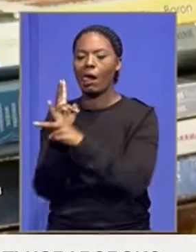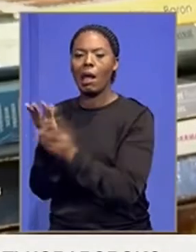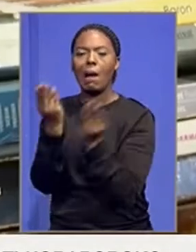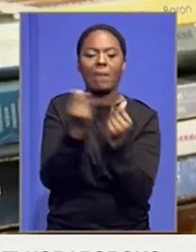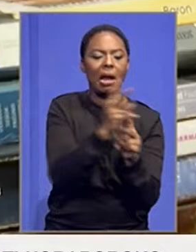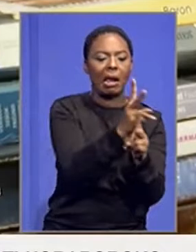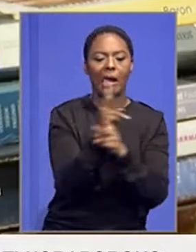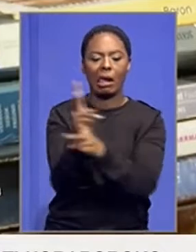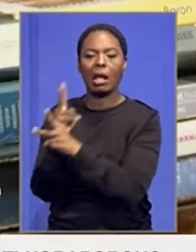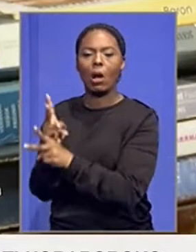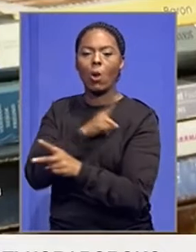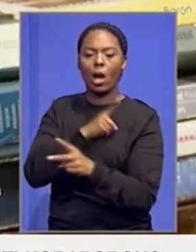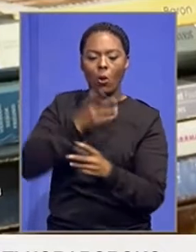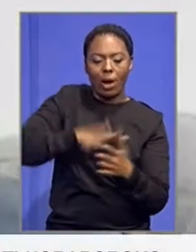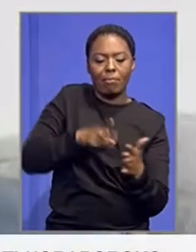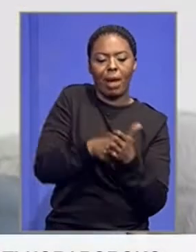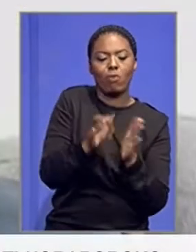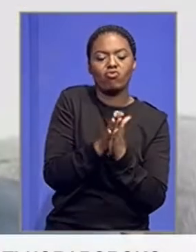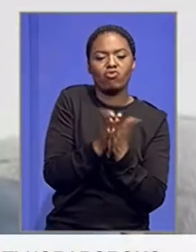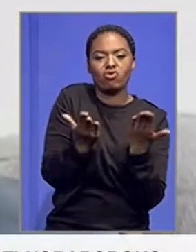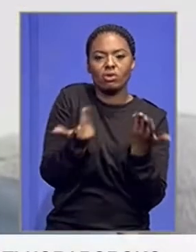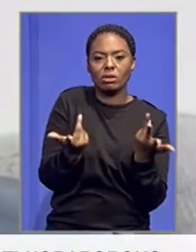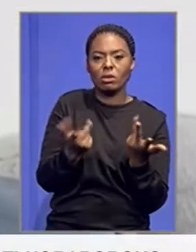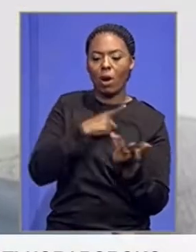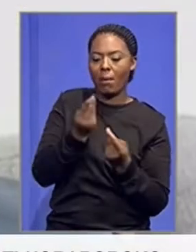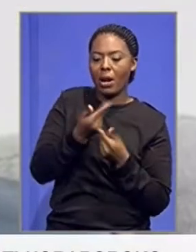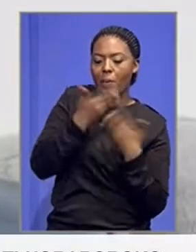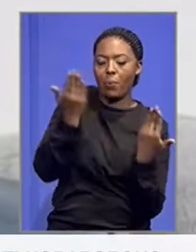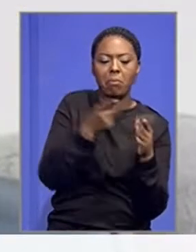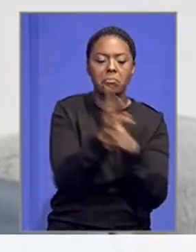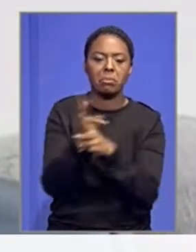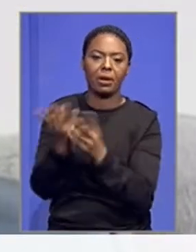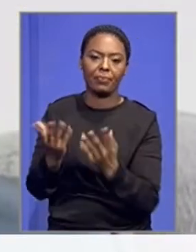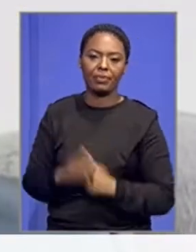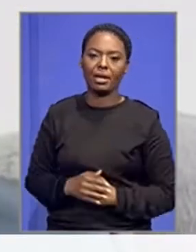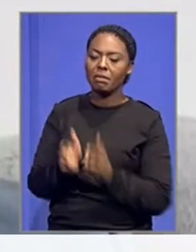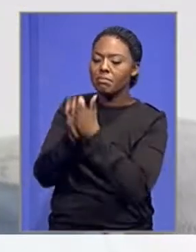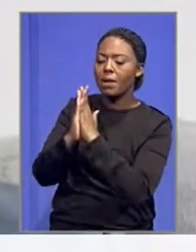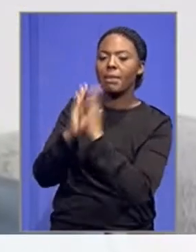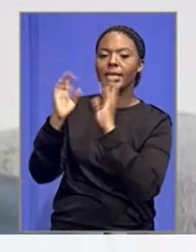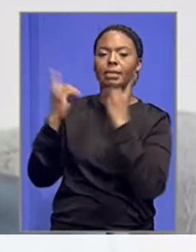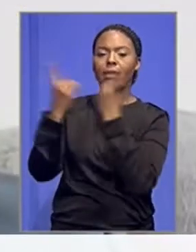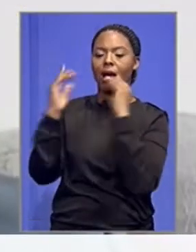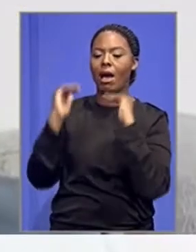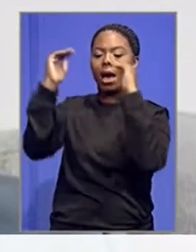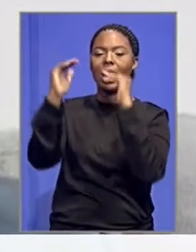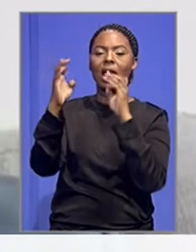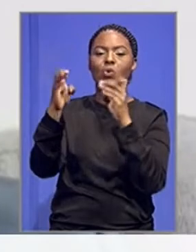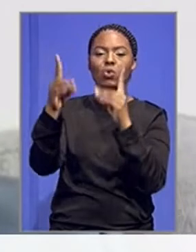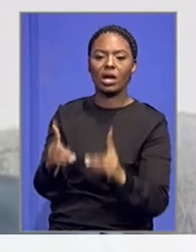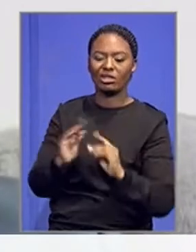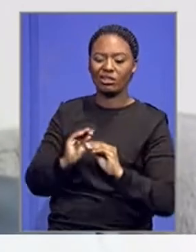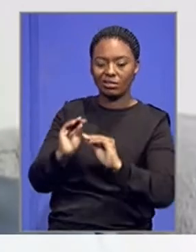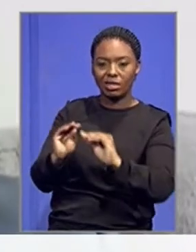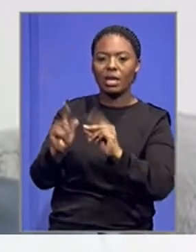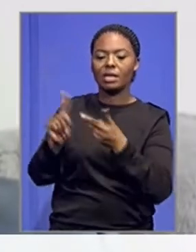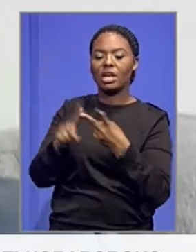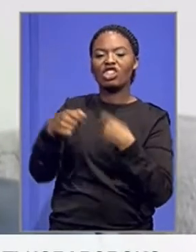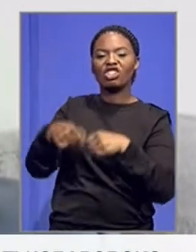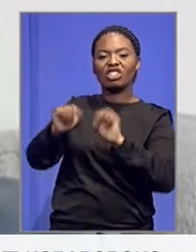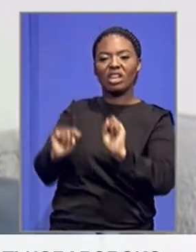reka gareng ga tse dingwe dibuka. We are calling on the Department of Higher Education, and we are also calling on the chairperson of